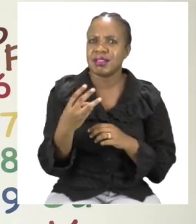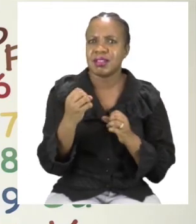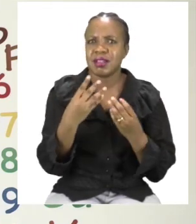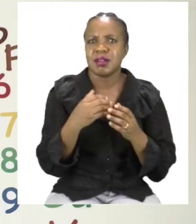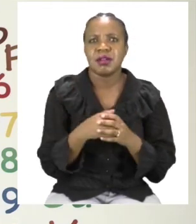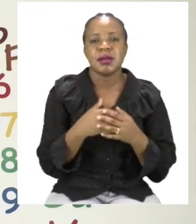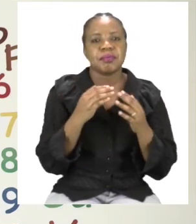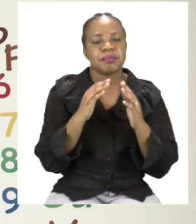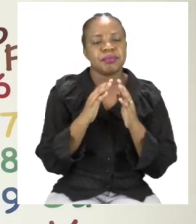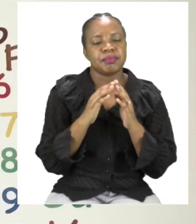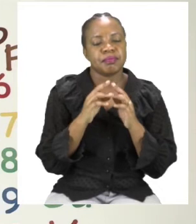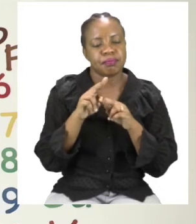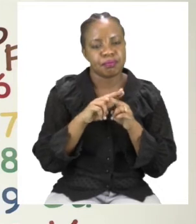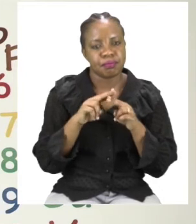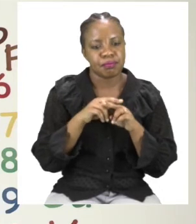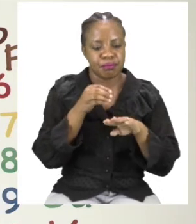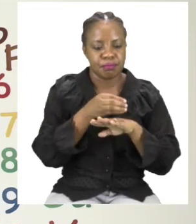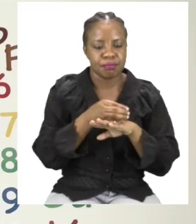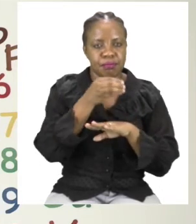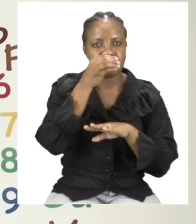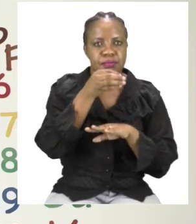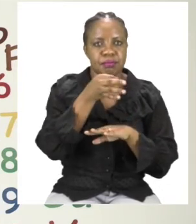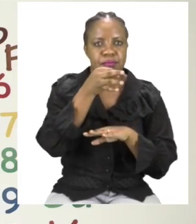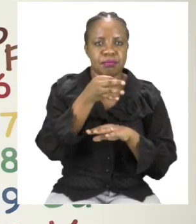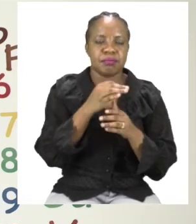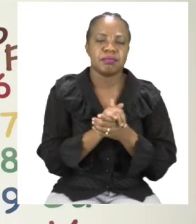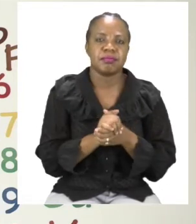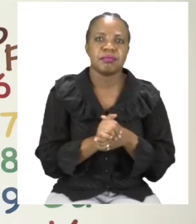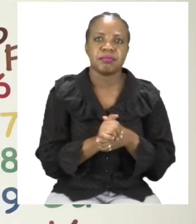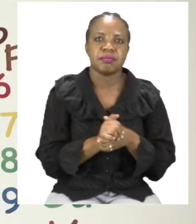use our counters, and instead of having the